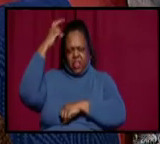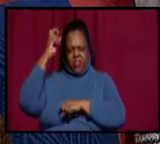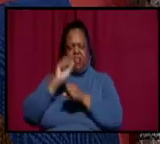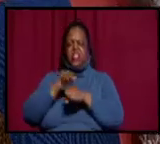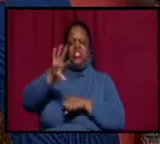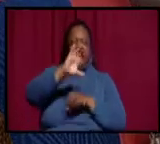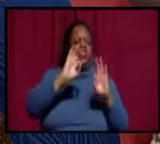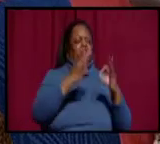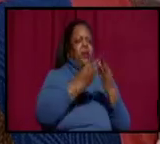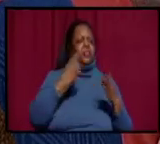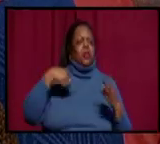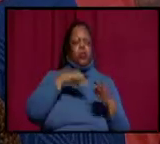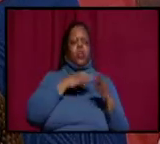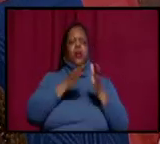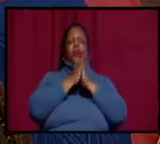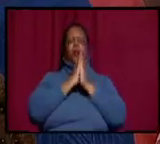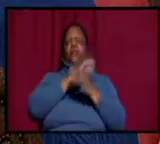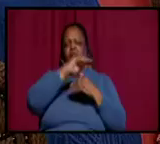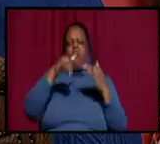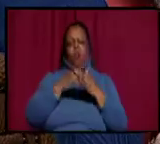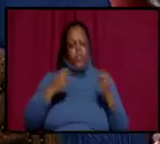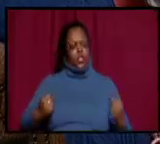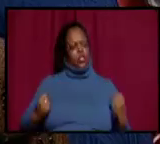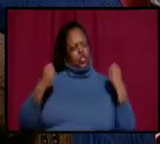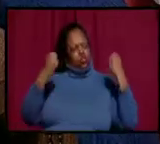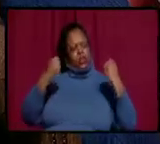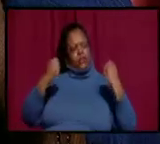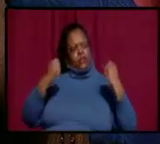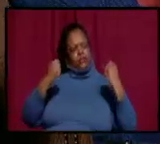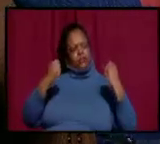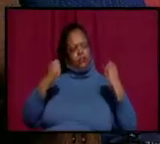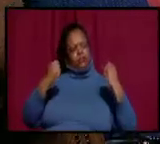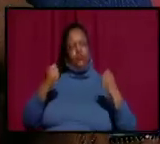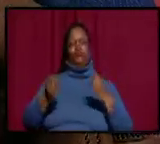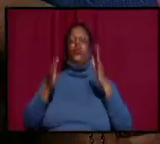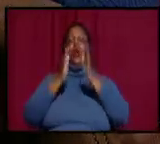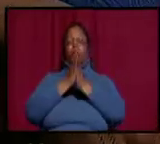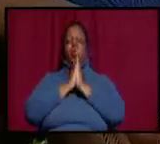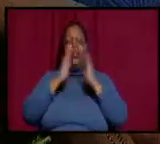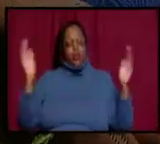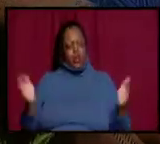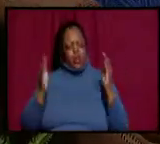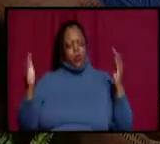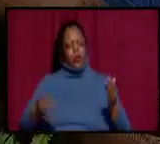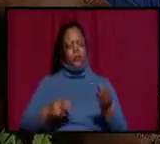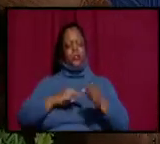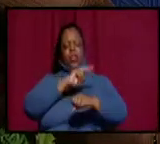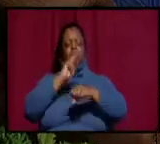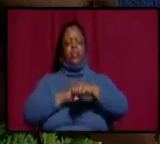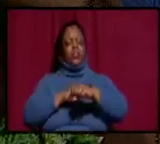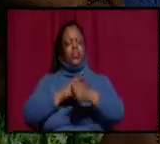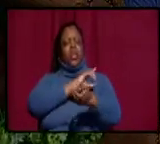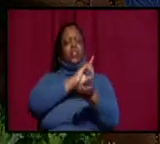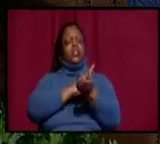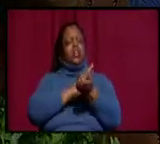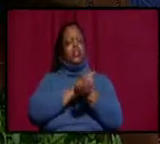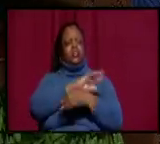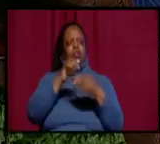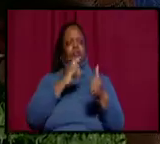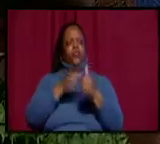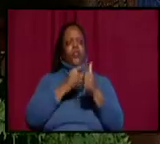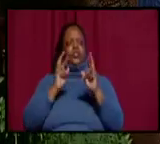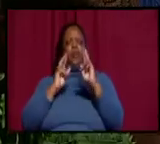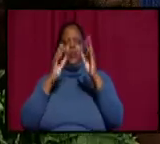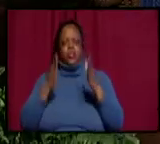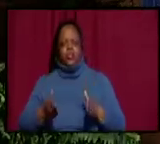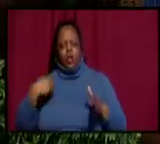families now. We bind the strong man. God, we lift up the doctors. We lift up the first responders today. God, we